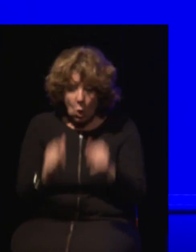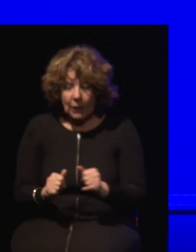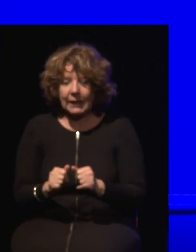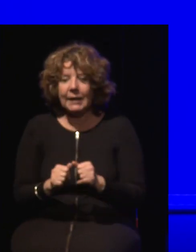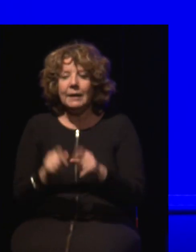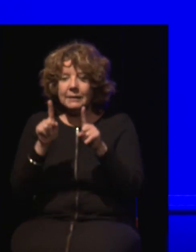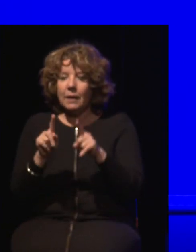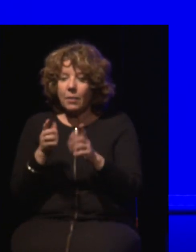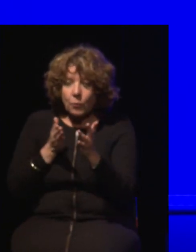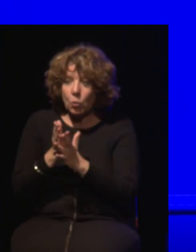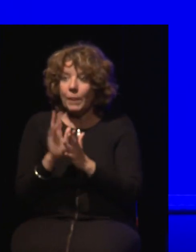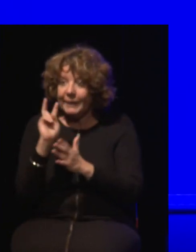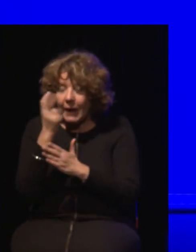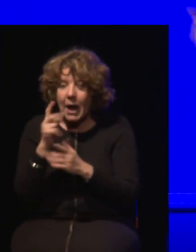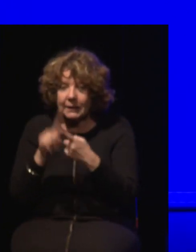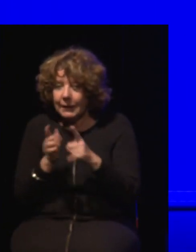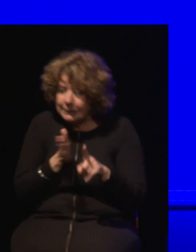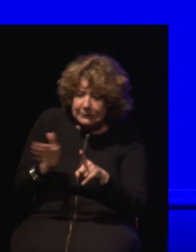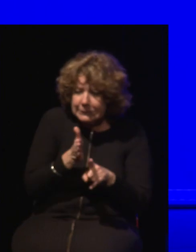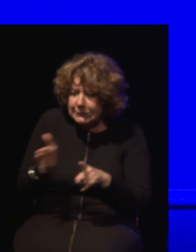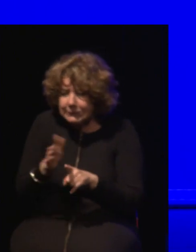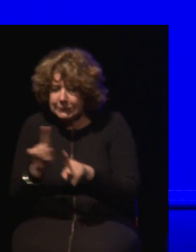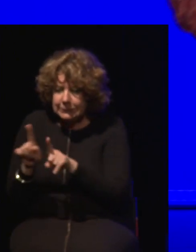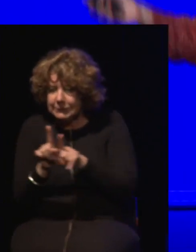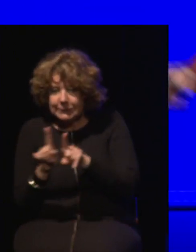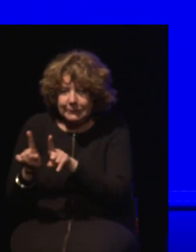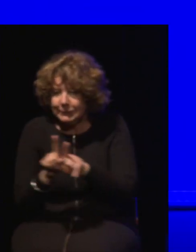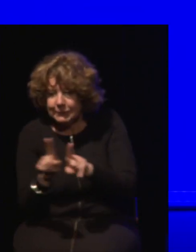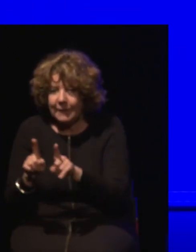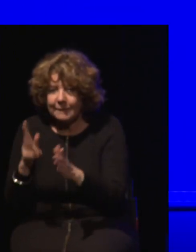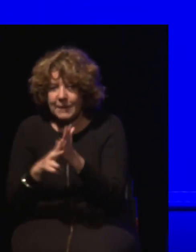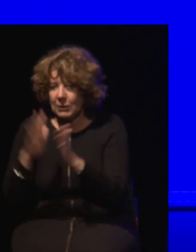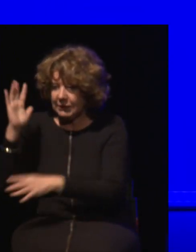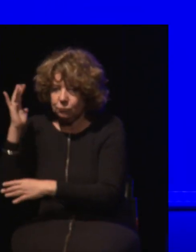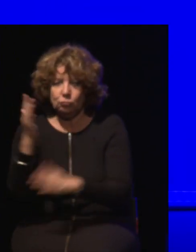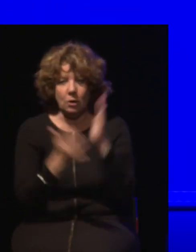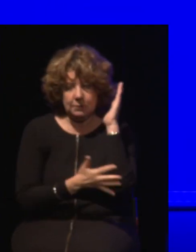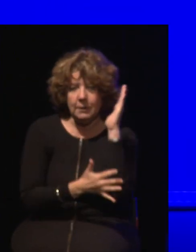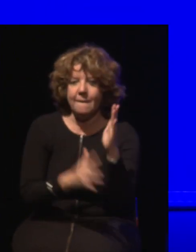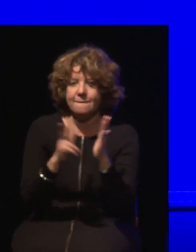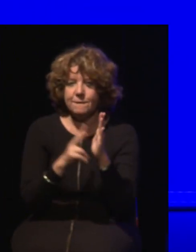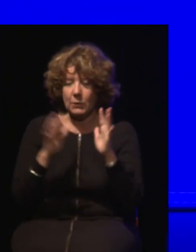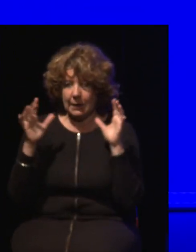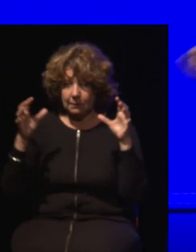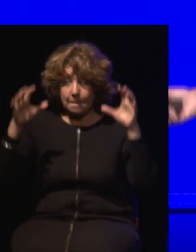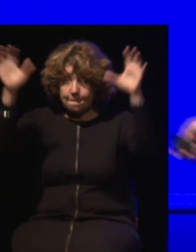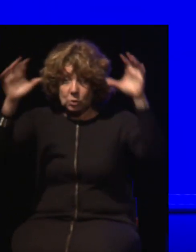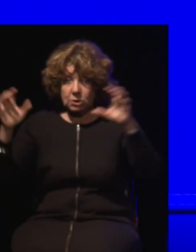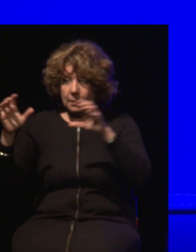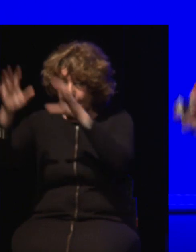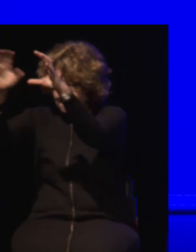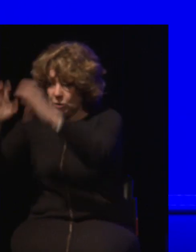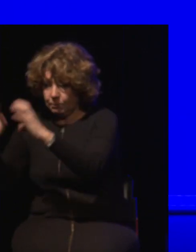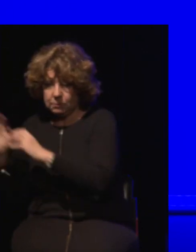in the dark along this winding, narrow track through dense tropical jungle. And after over an hour of trekking,